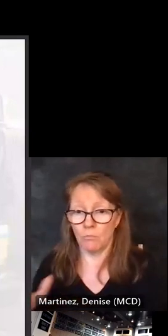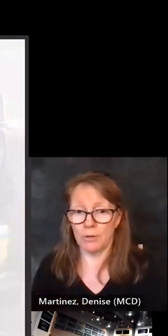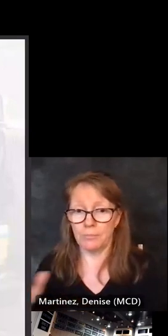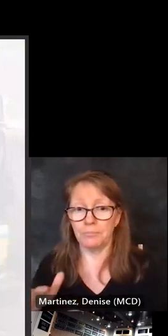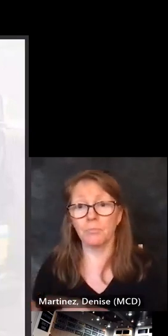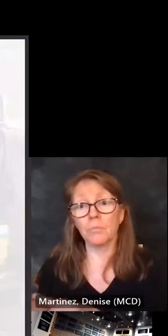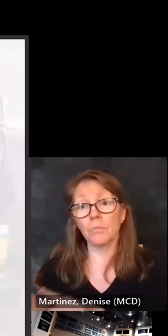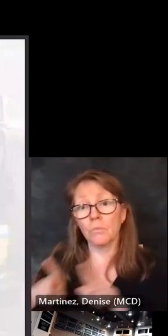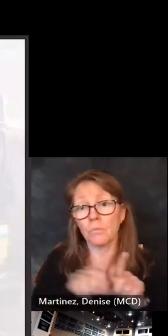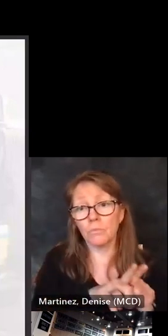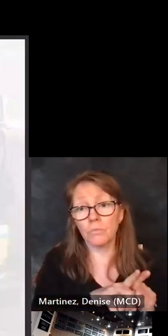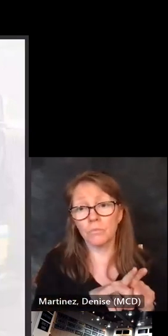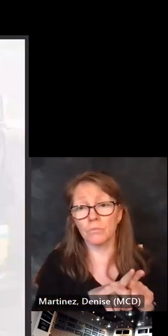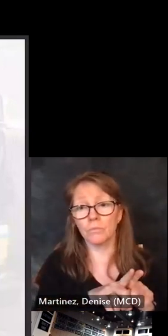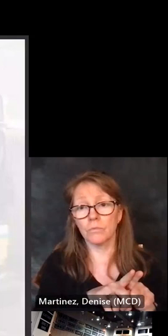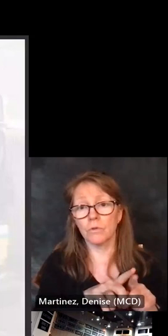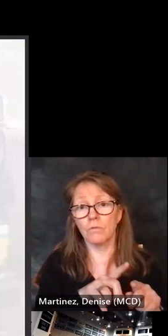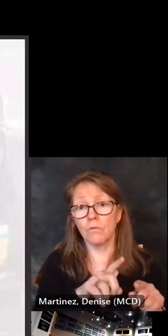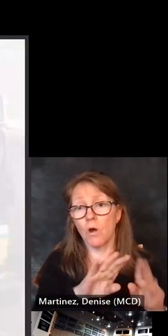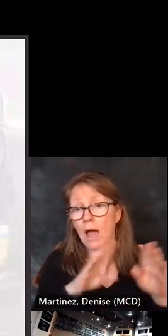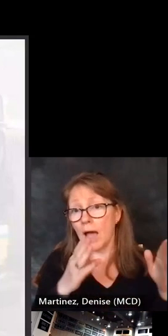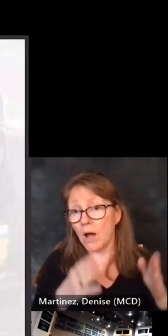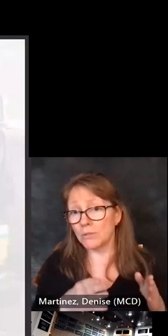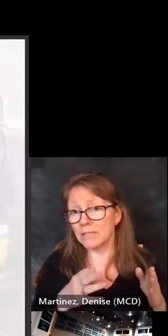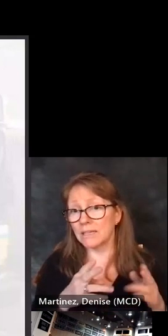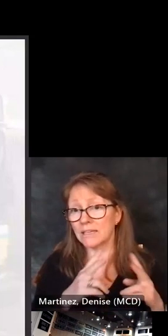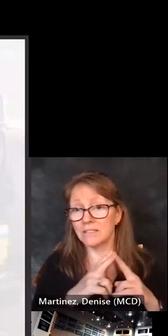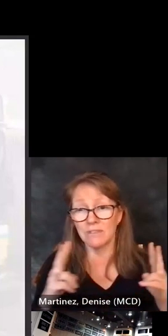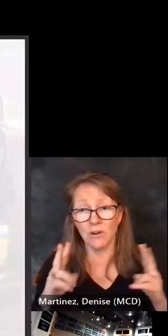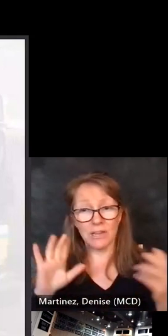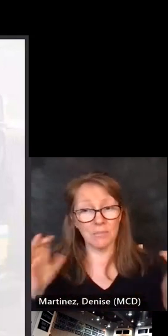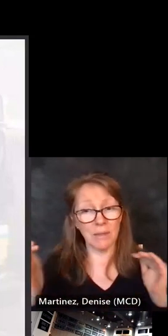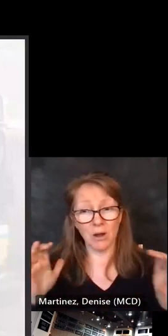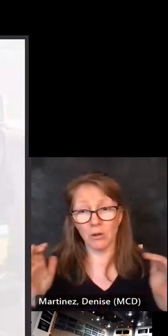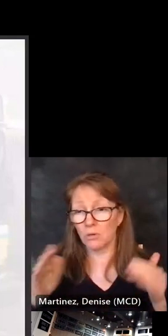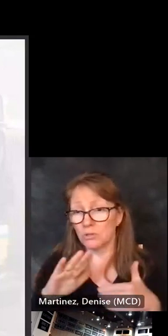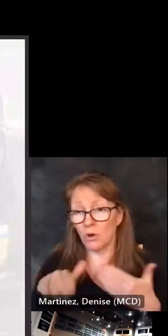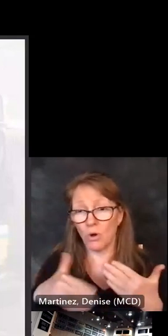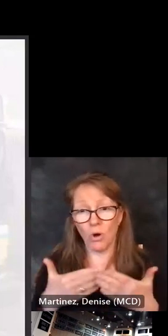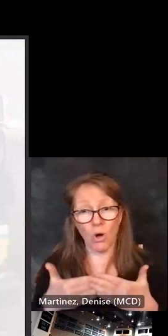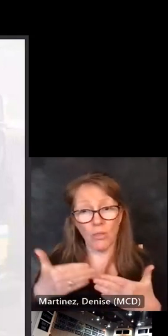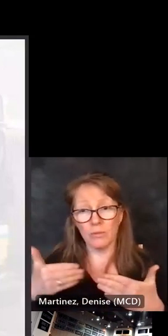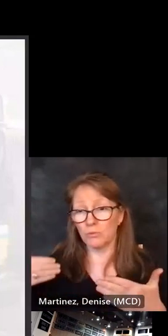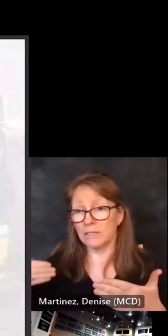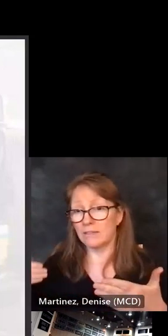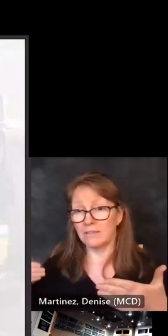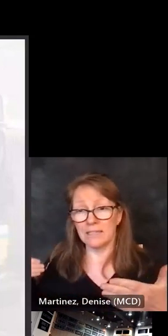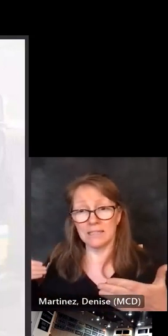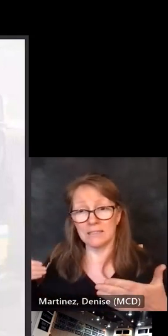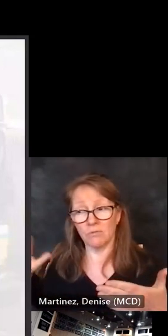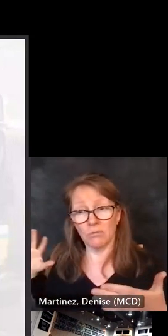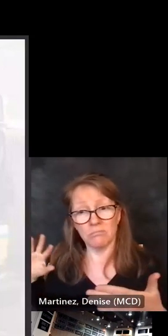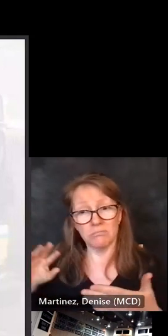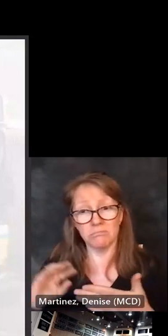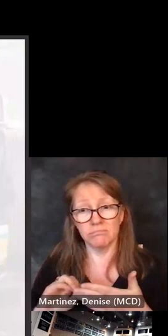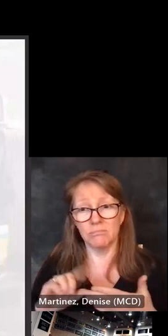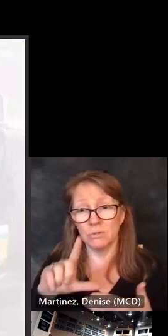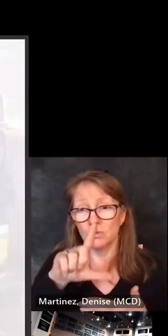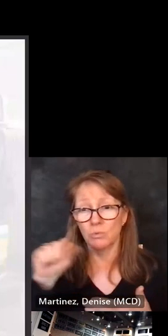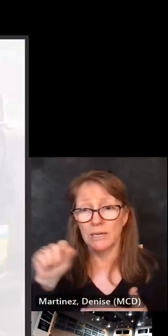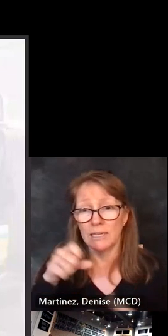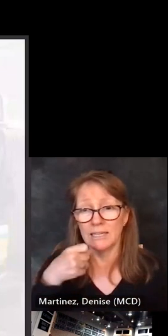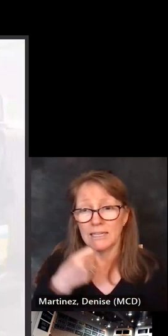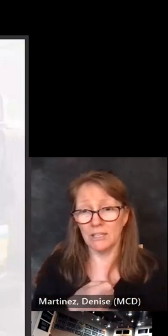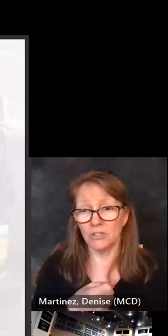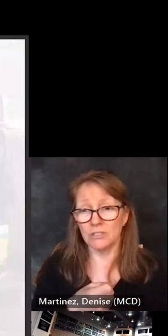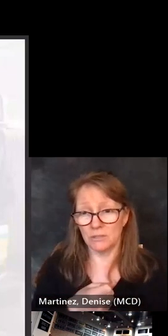housing is very comparable to all of the previous plans that we've looked through in the last 20 years for this